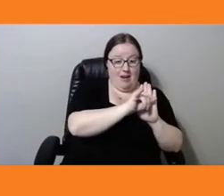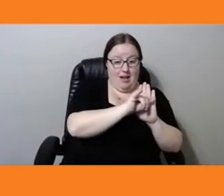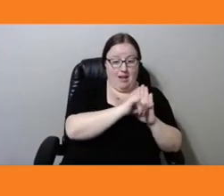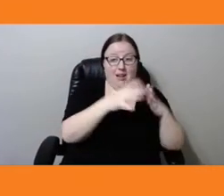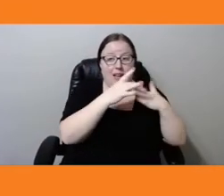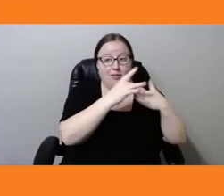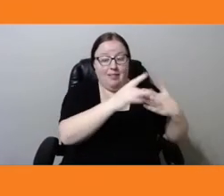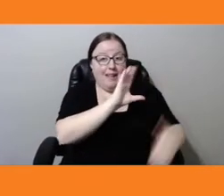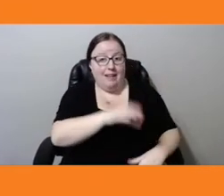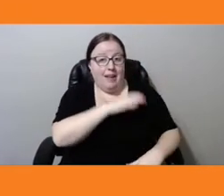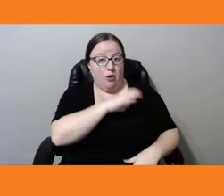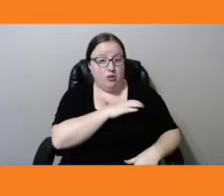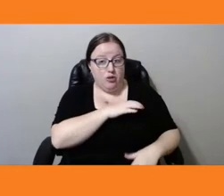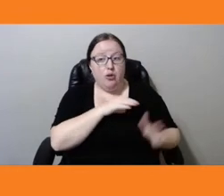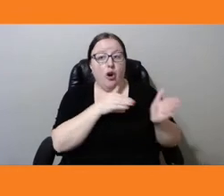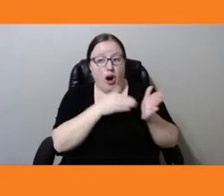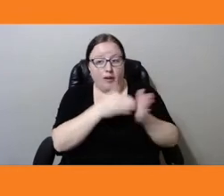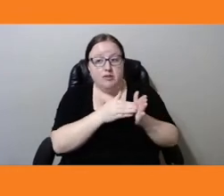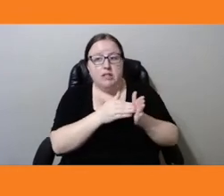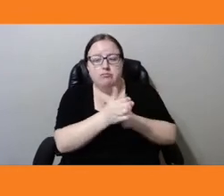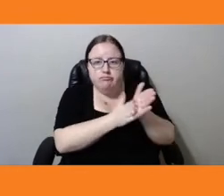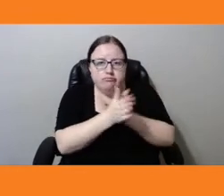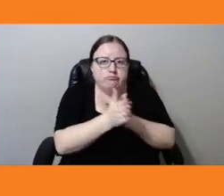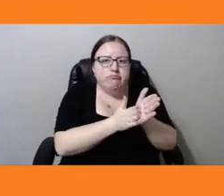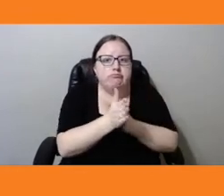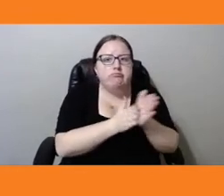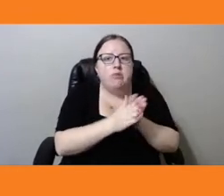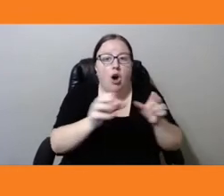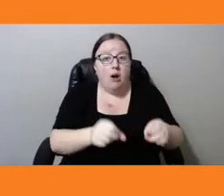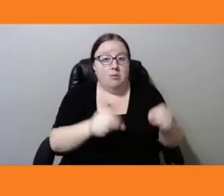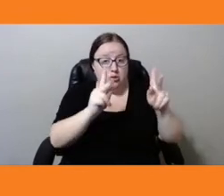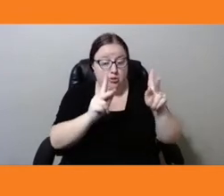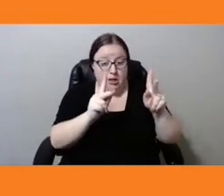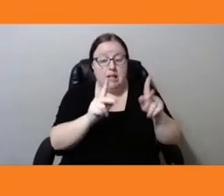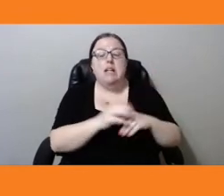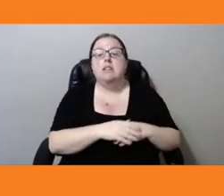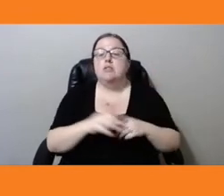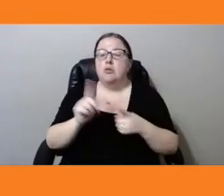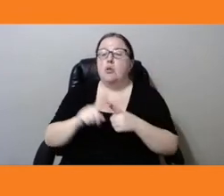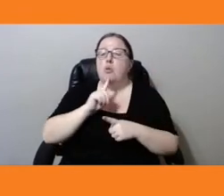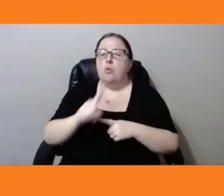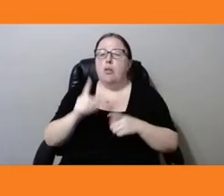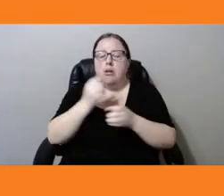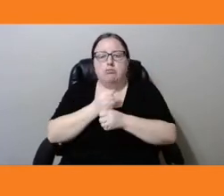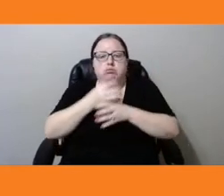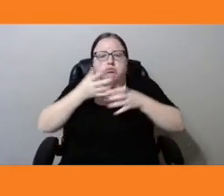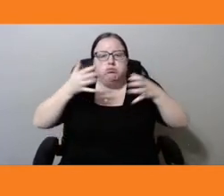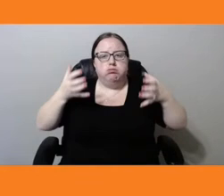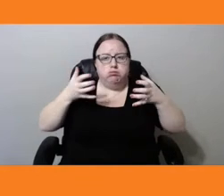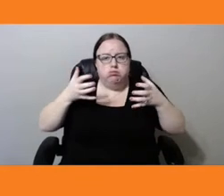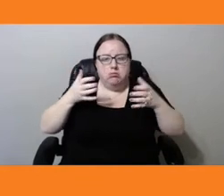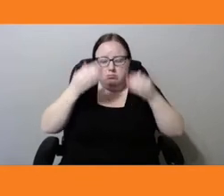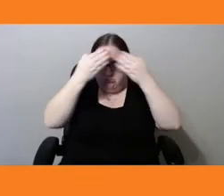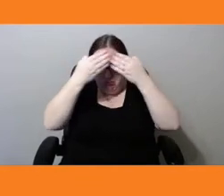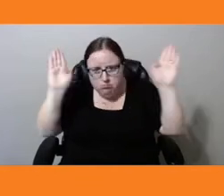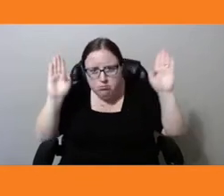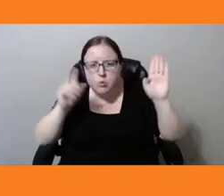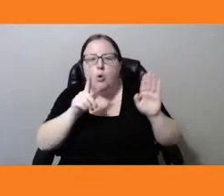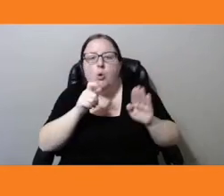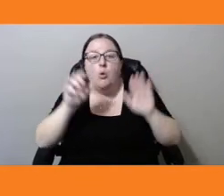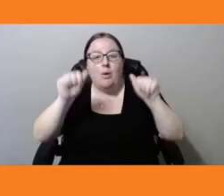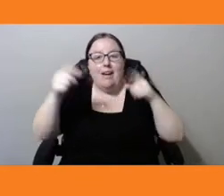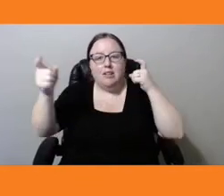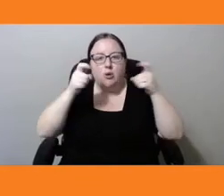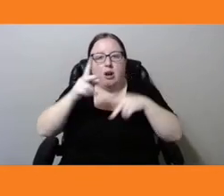character, which often drives opportunities that directors are given, to really expand the ways in which we conceive of who can direct